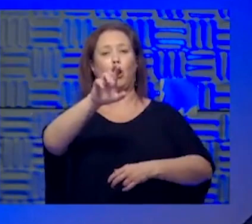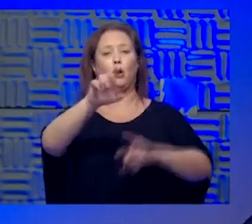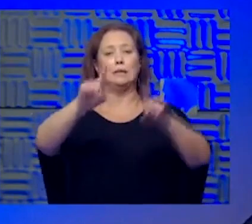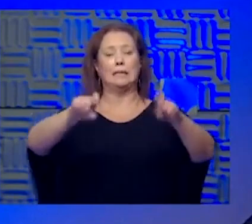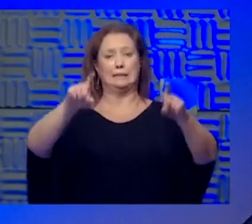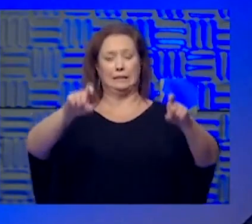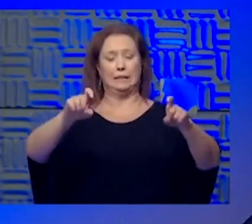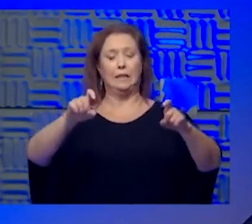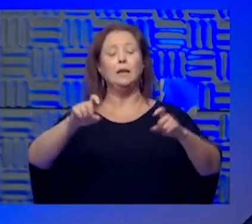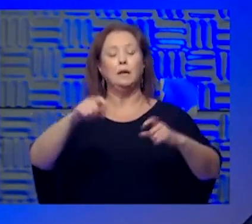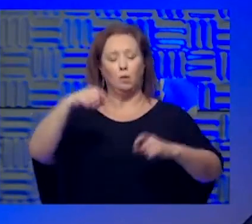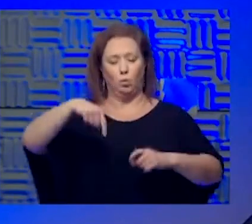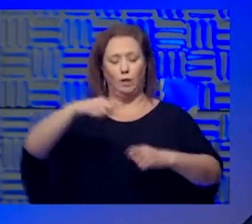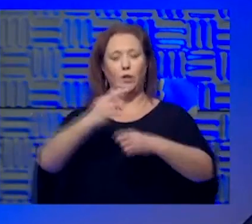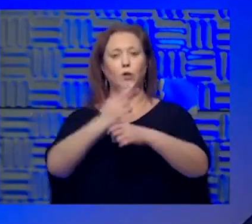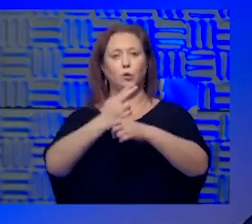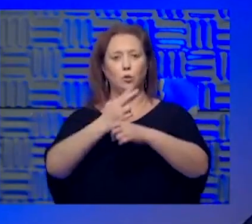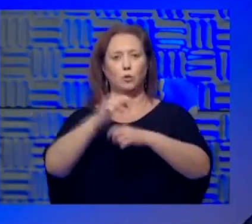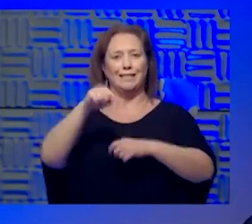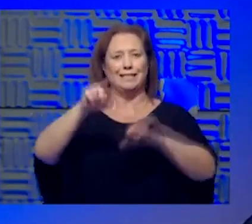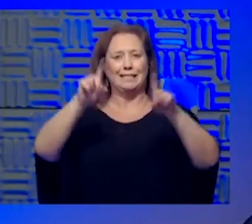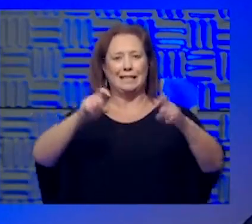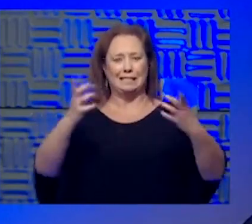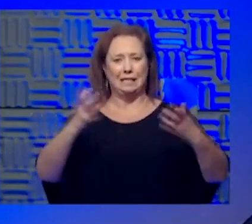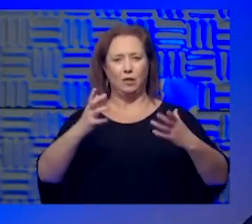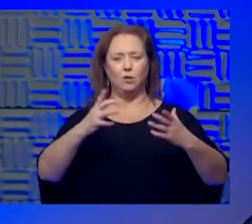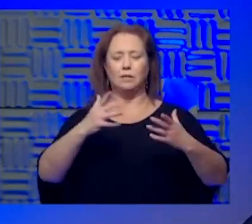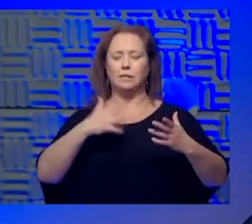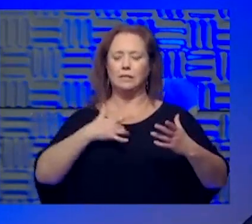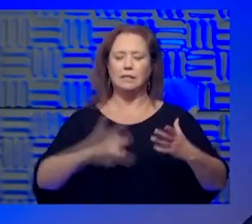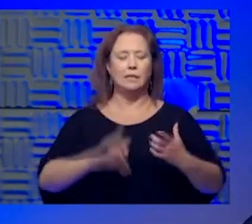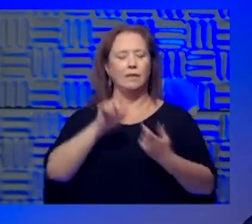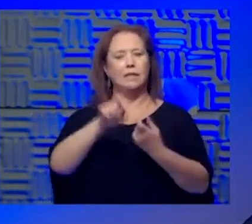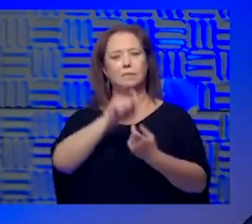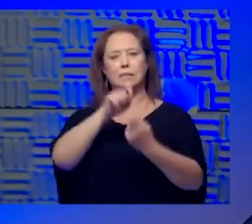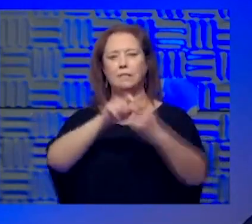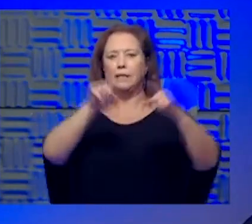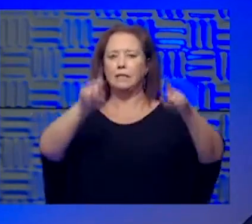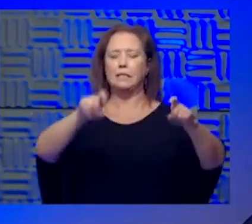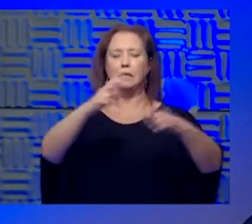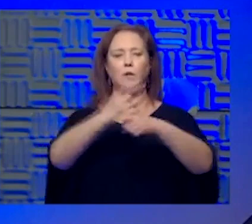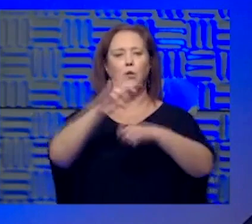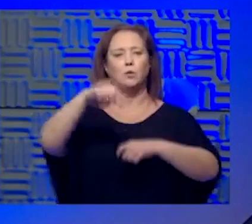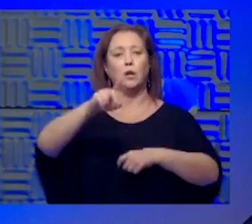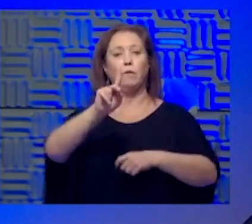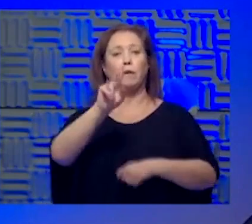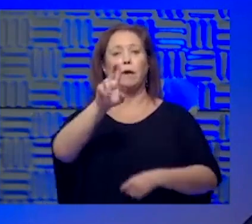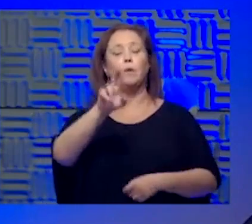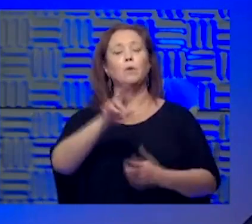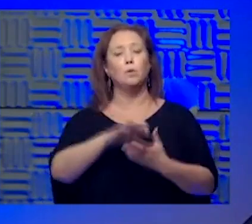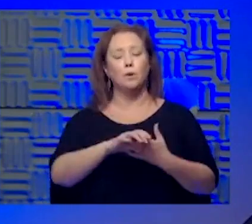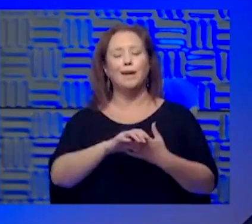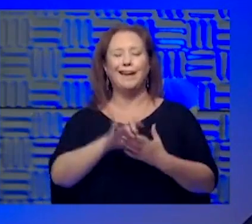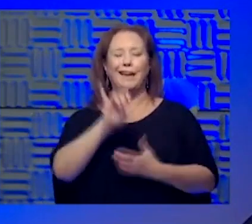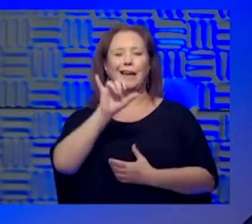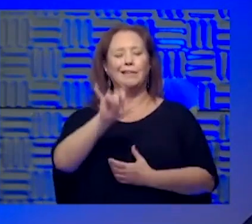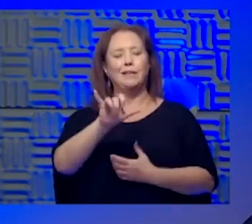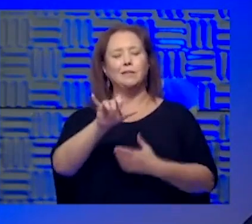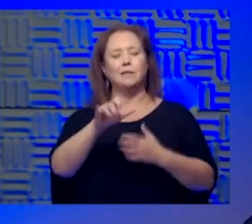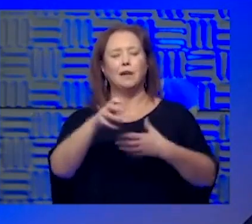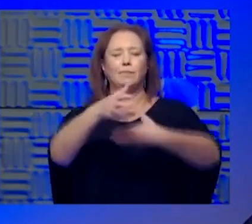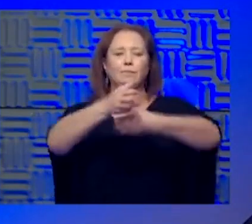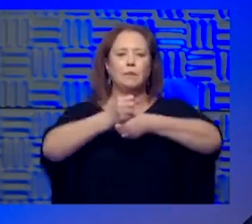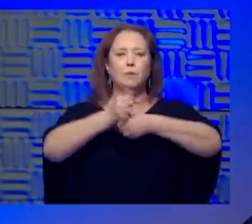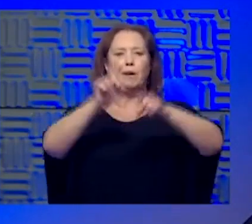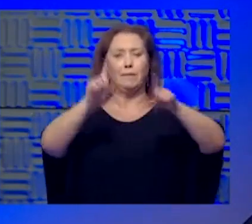test here that we use at the health system is very good, very sensitive and specific. And so that is basically the gist of the testing.